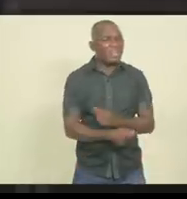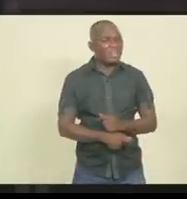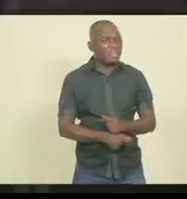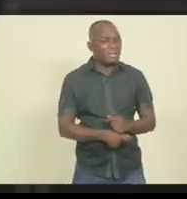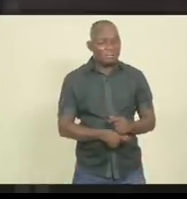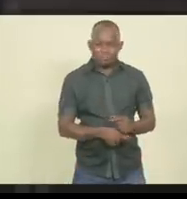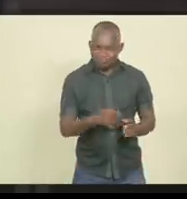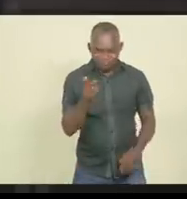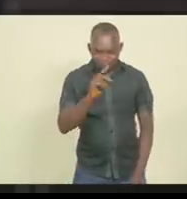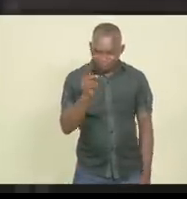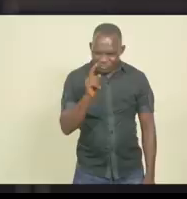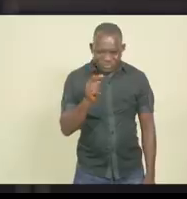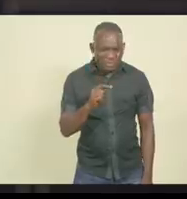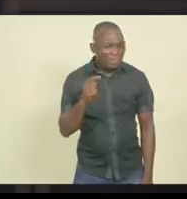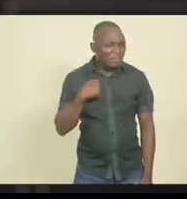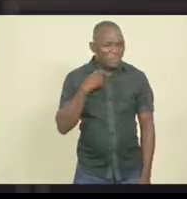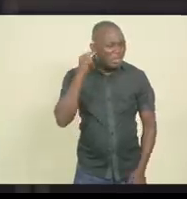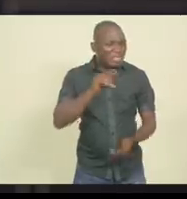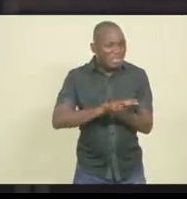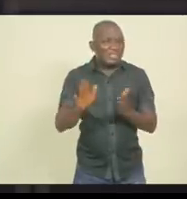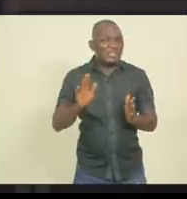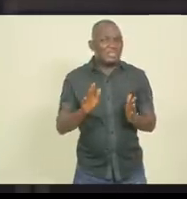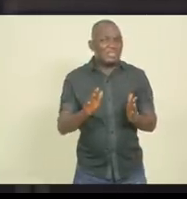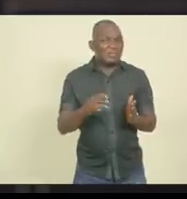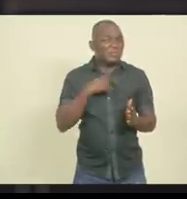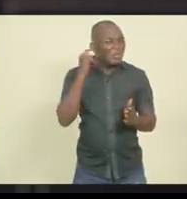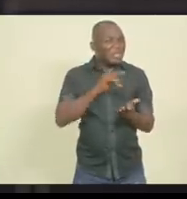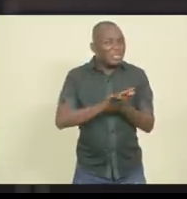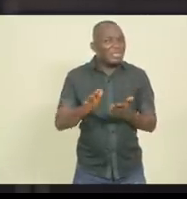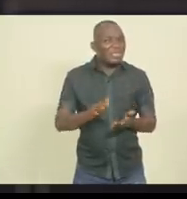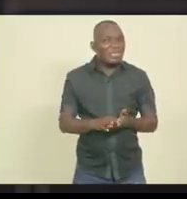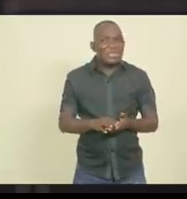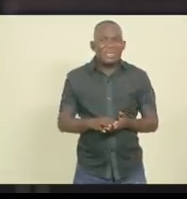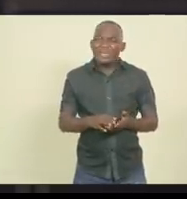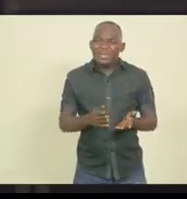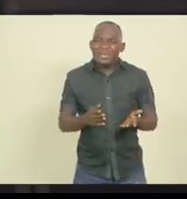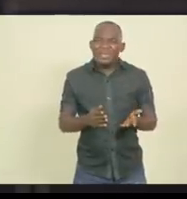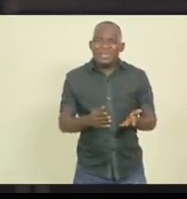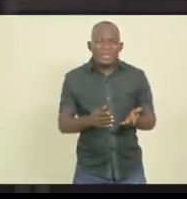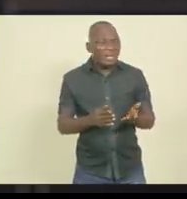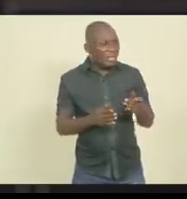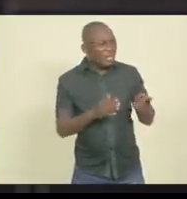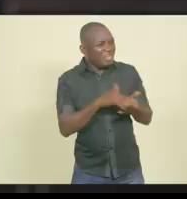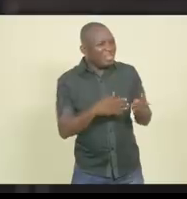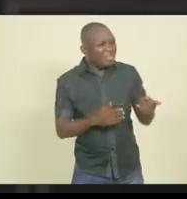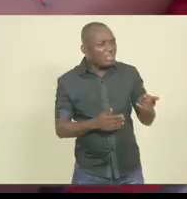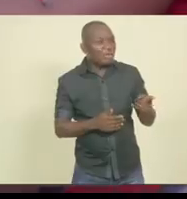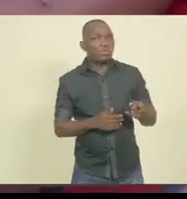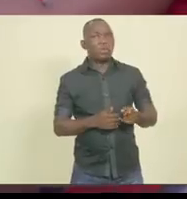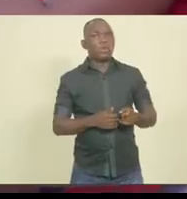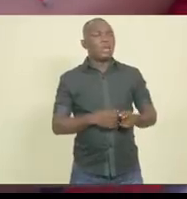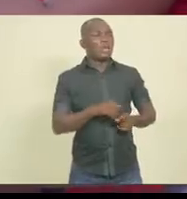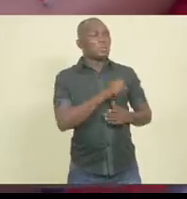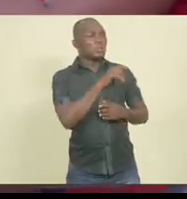I don't think I've ever heard of anything quite like this. But then again,